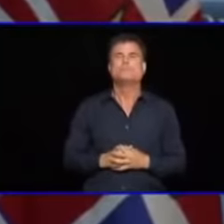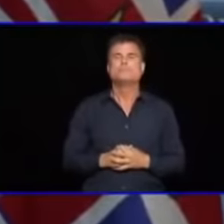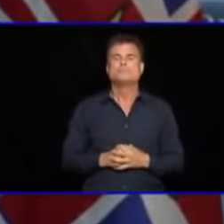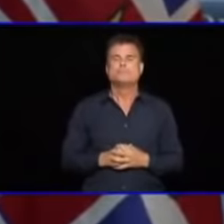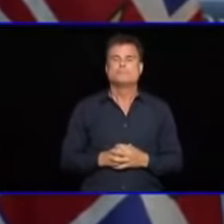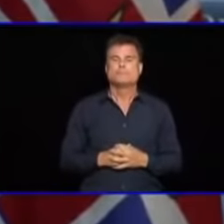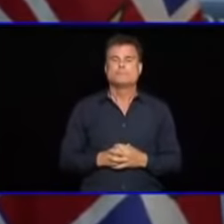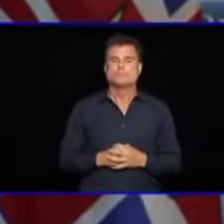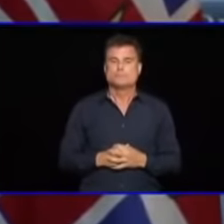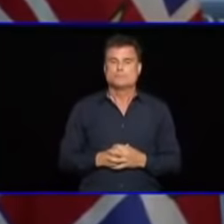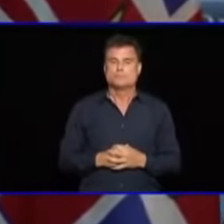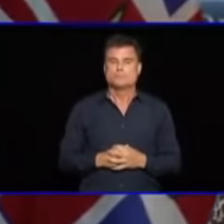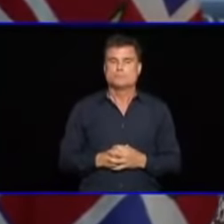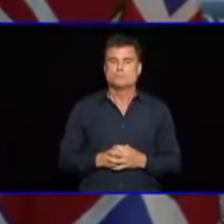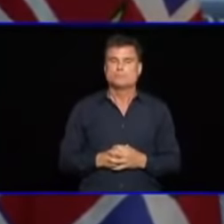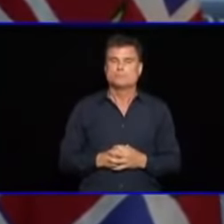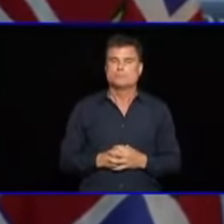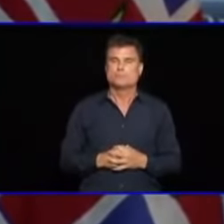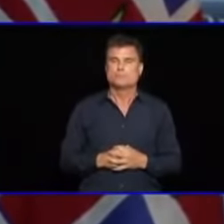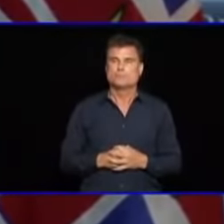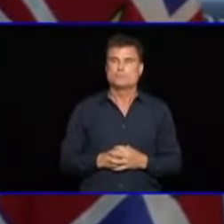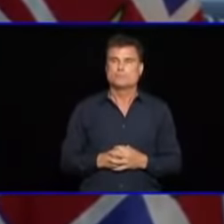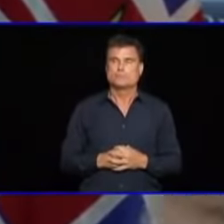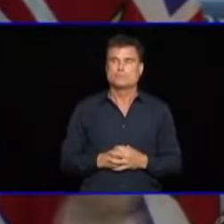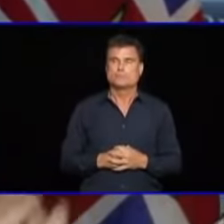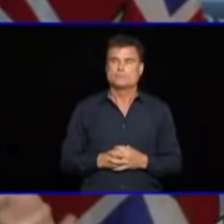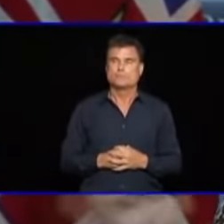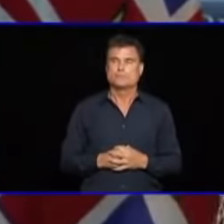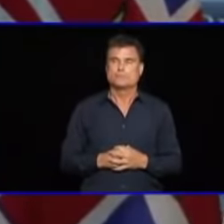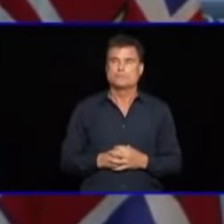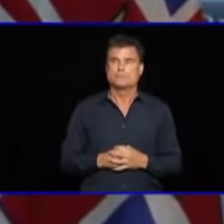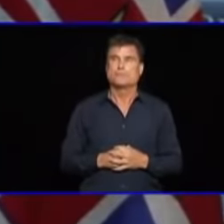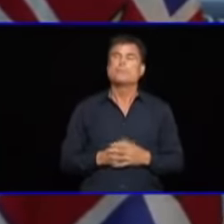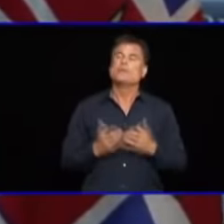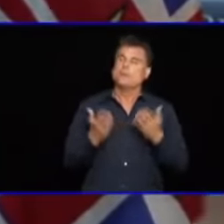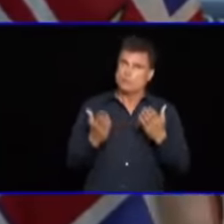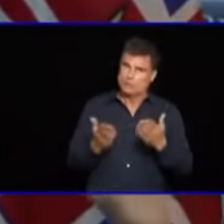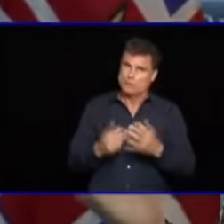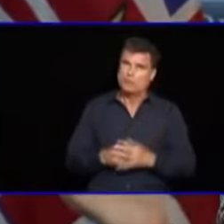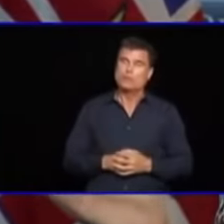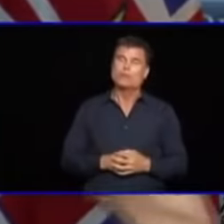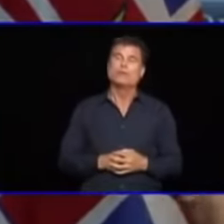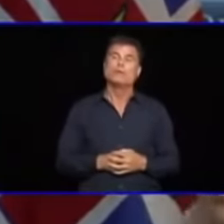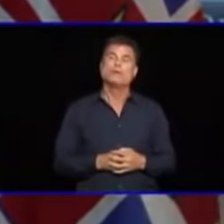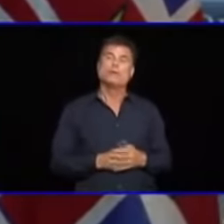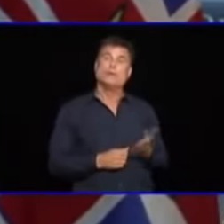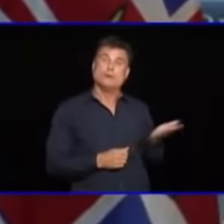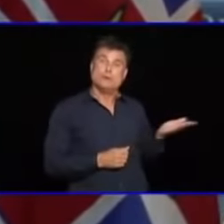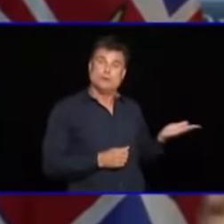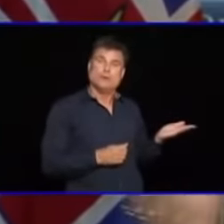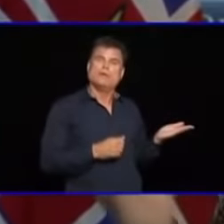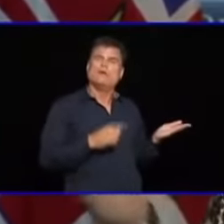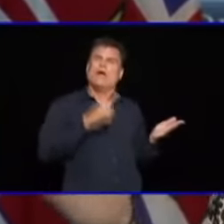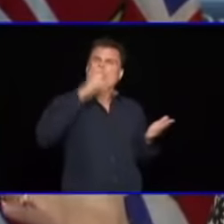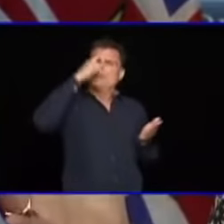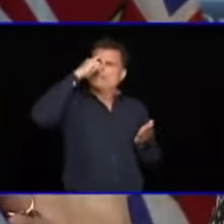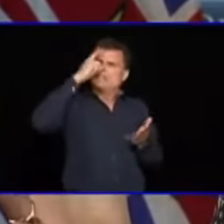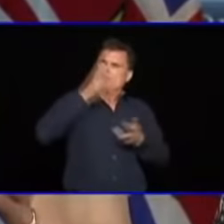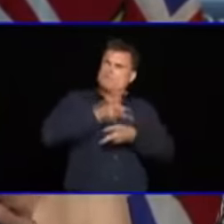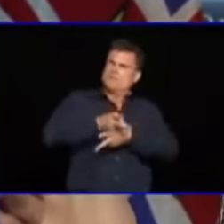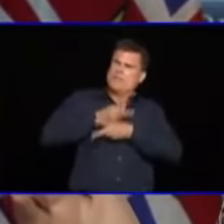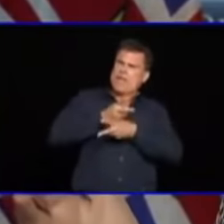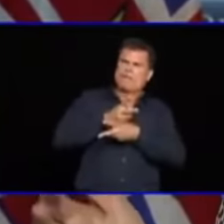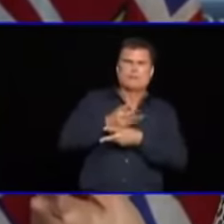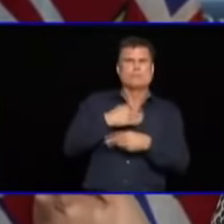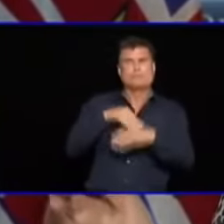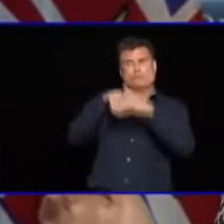example, with pods of workers who travel together to a workplace. And this is how we control the spread, but also we keep